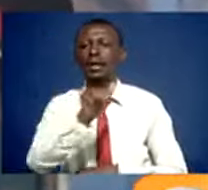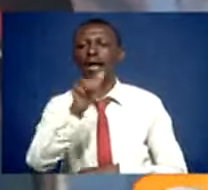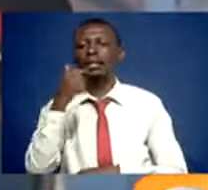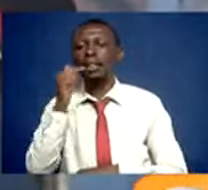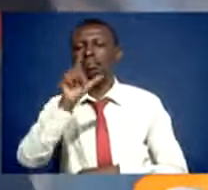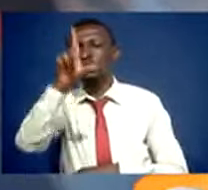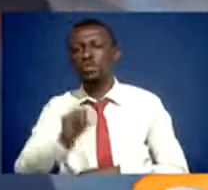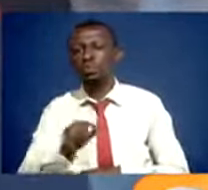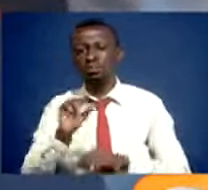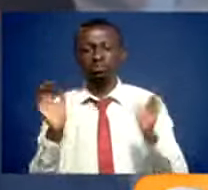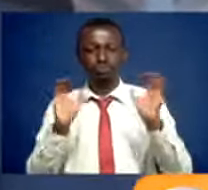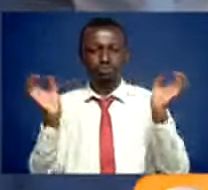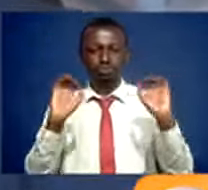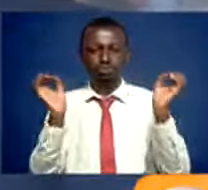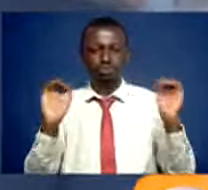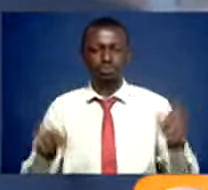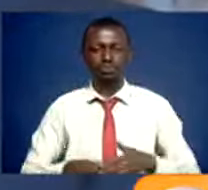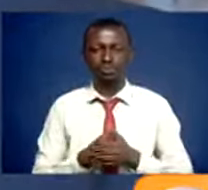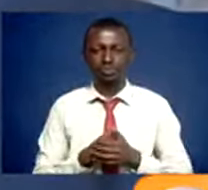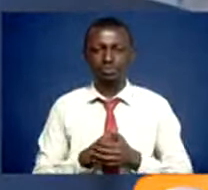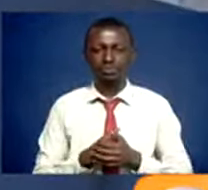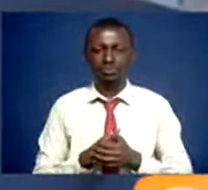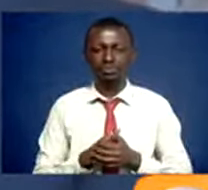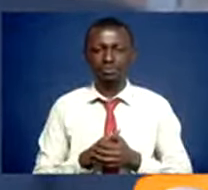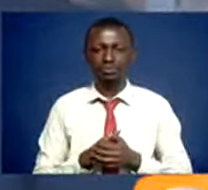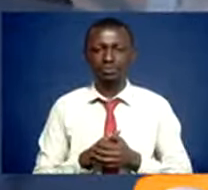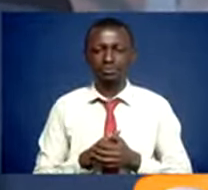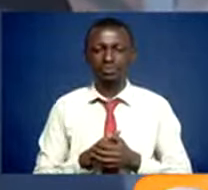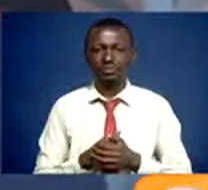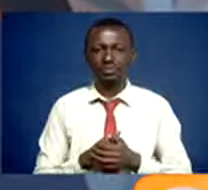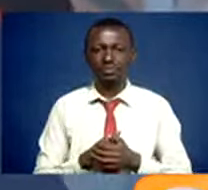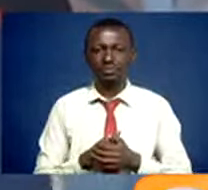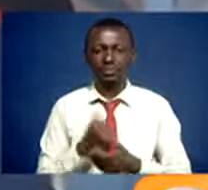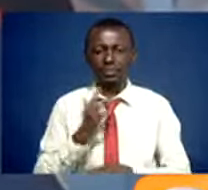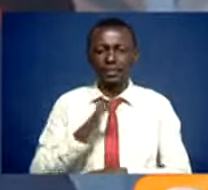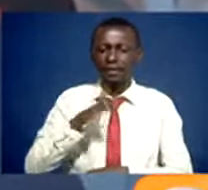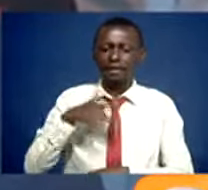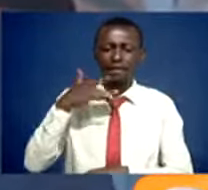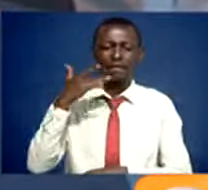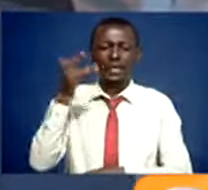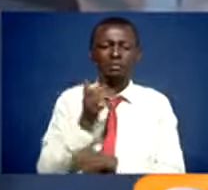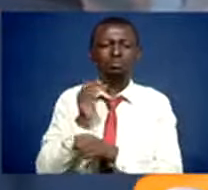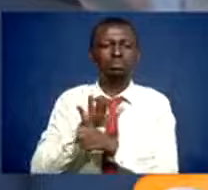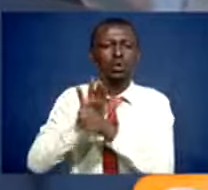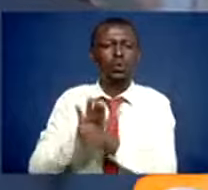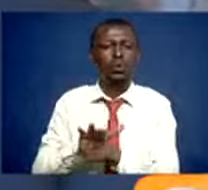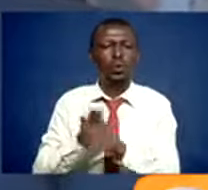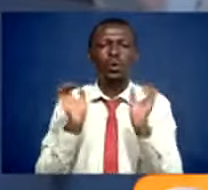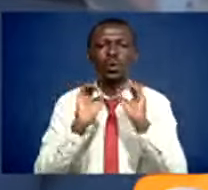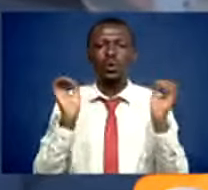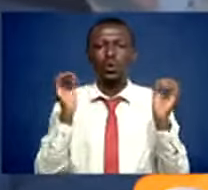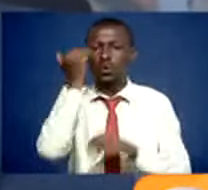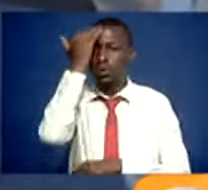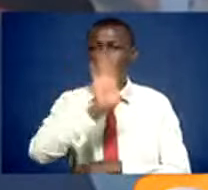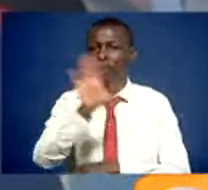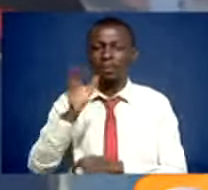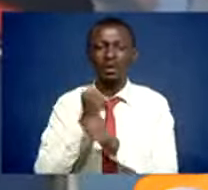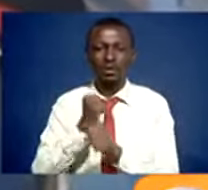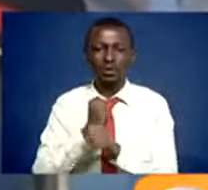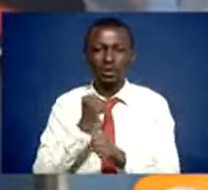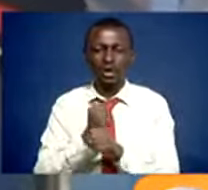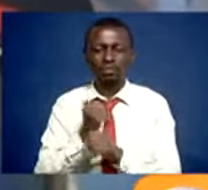livelihoods of another, and let no one be made to feel despised because of their work. Our